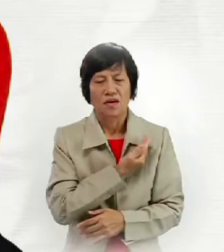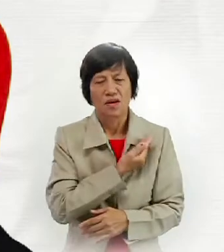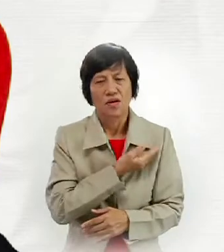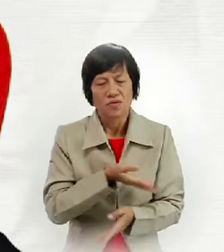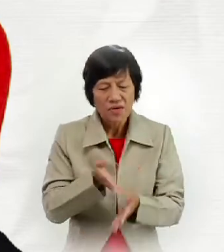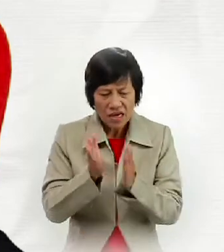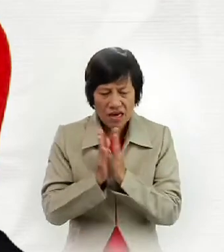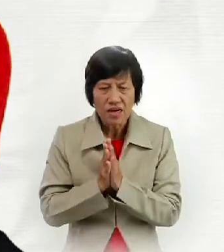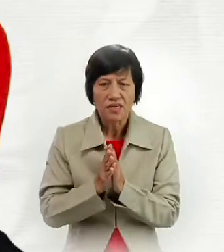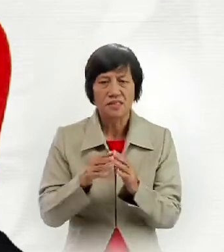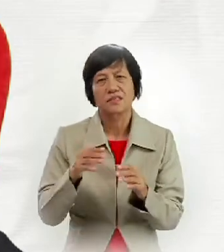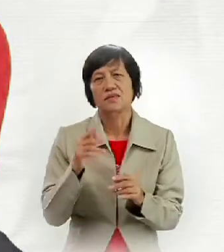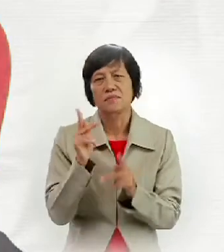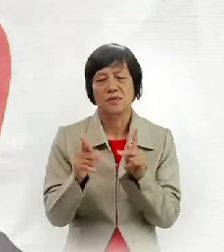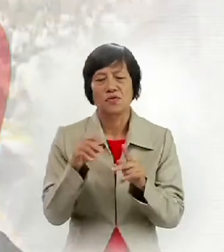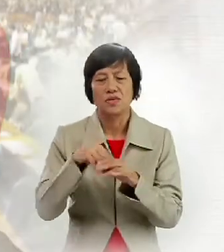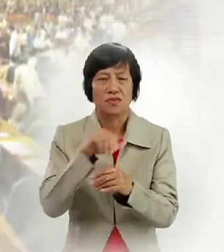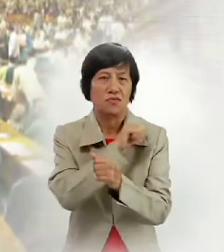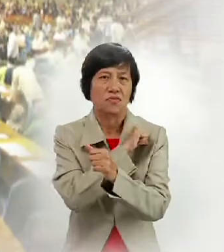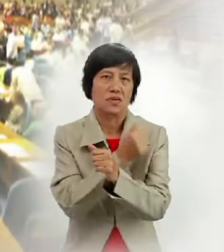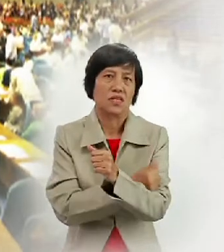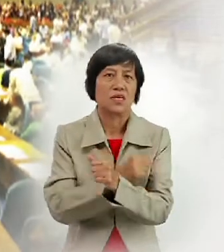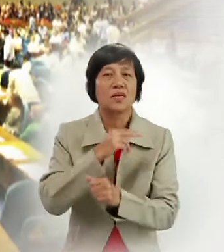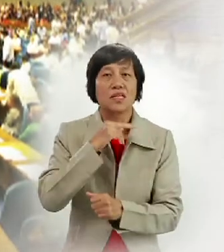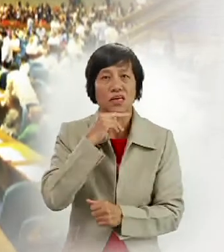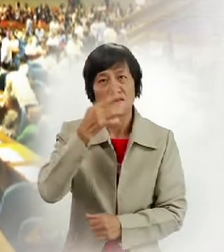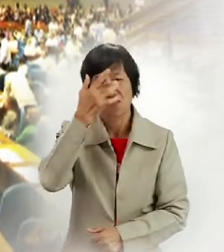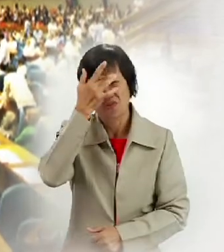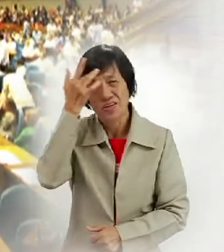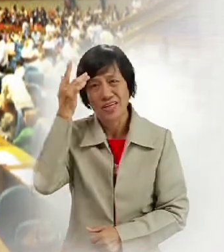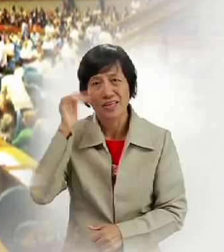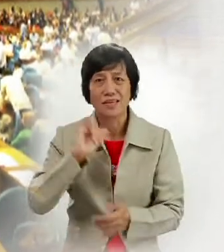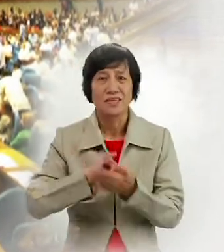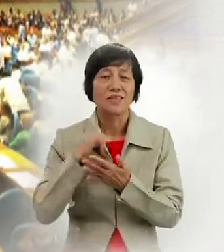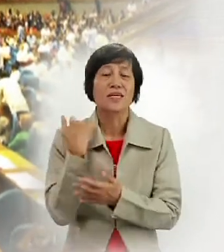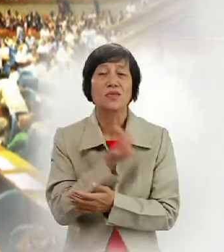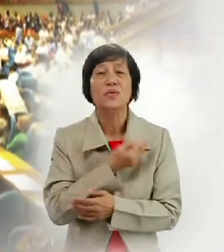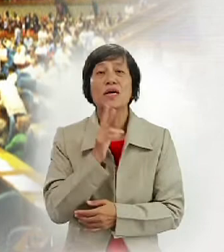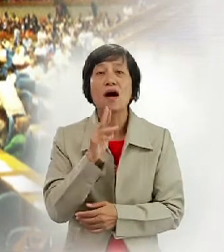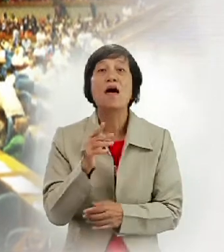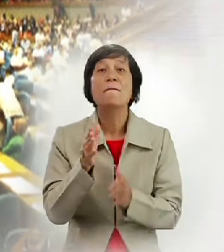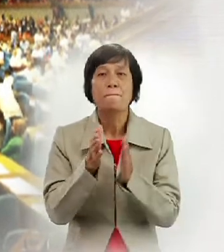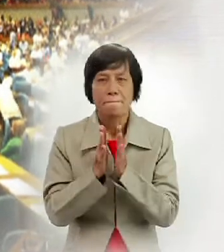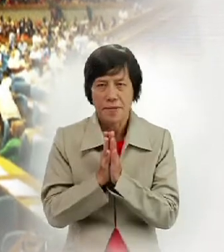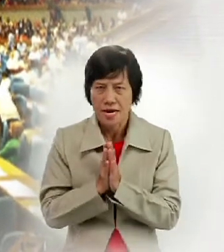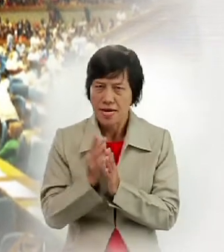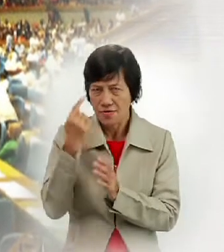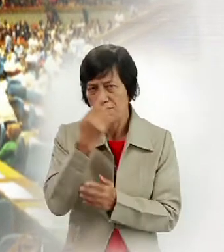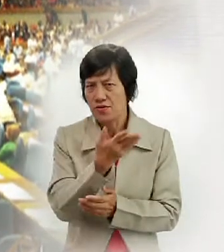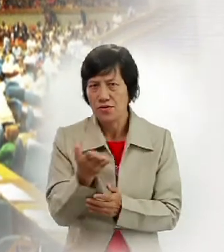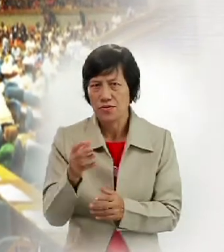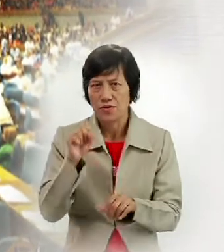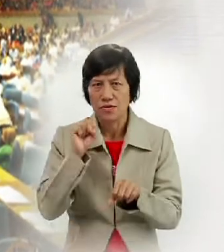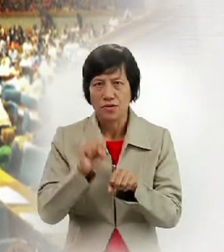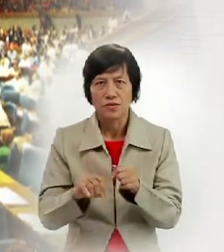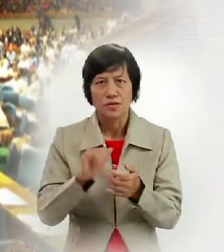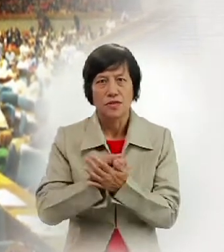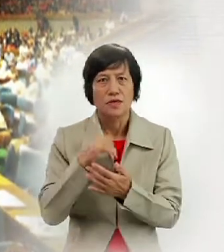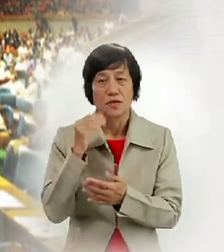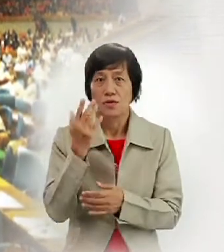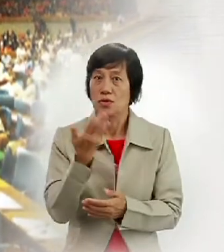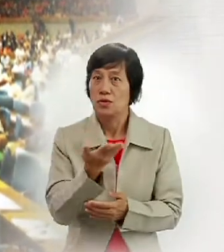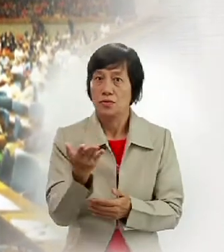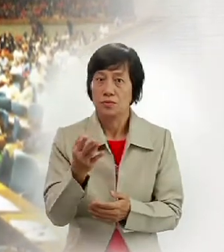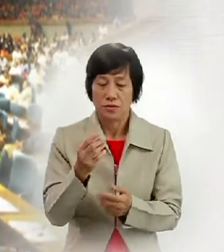appealing to those in authority. Do not forget that we are praying for you so that you will treat us as